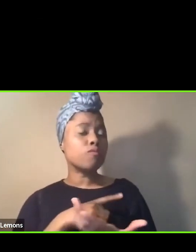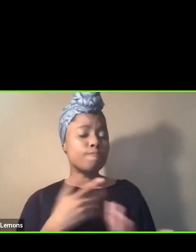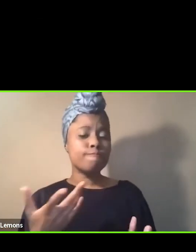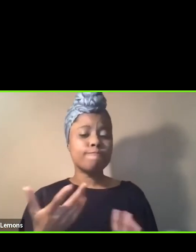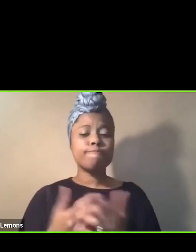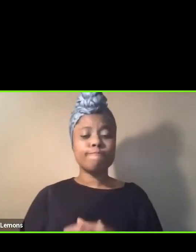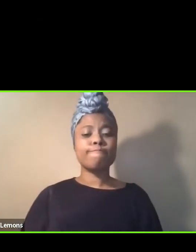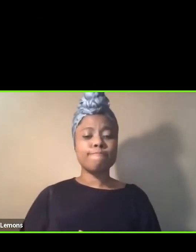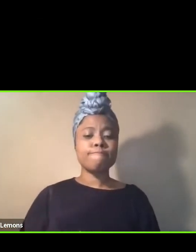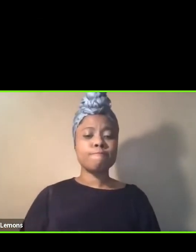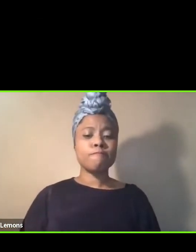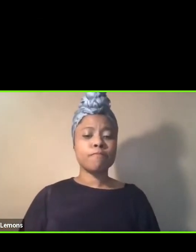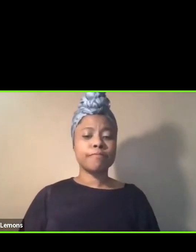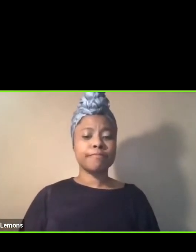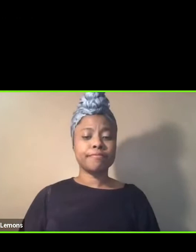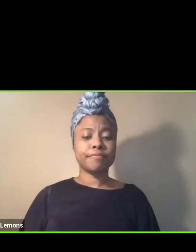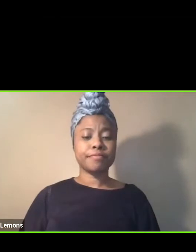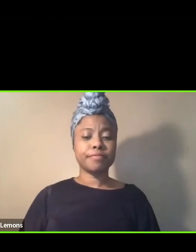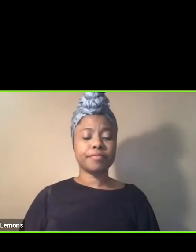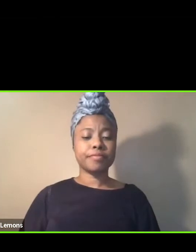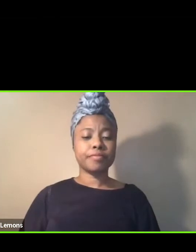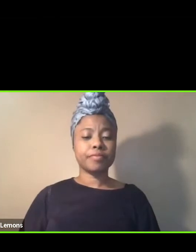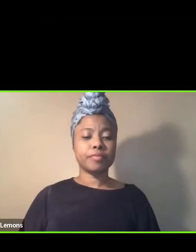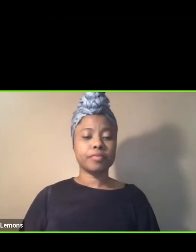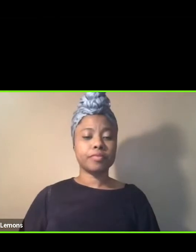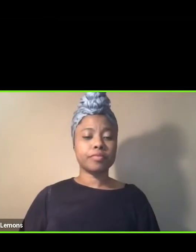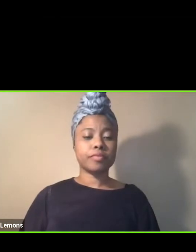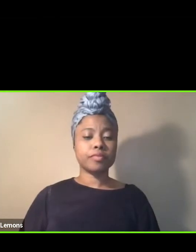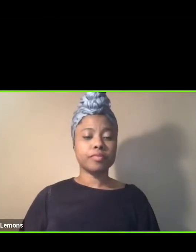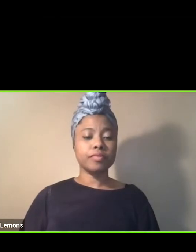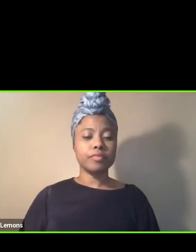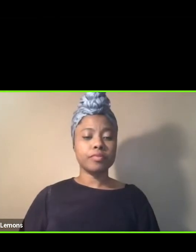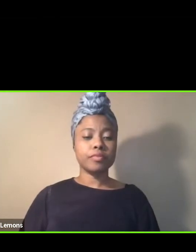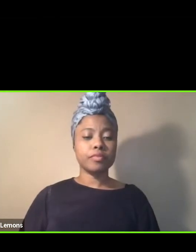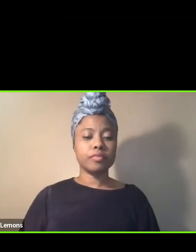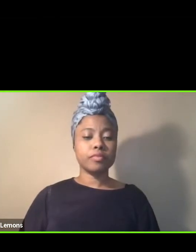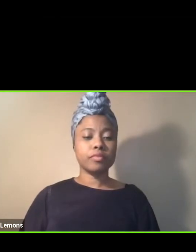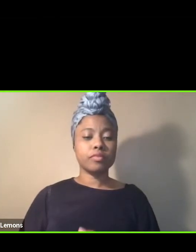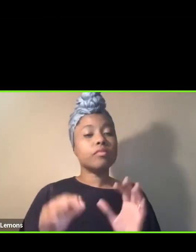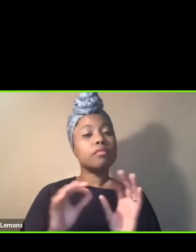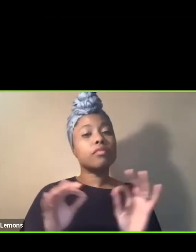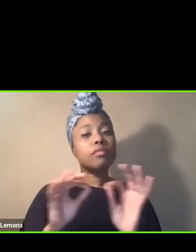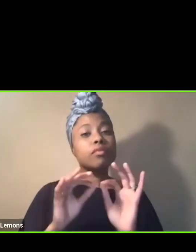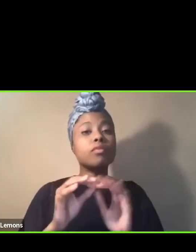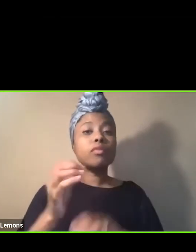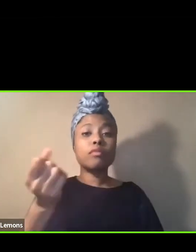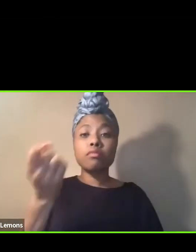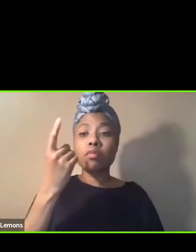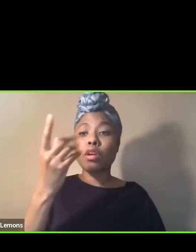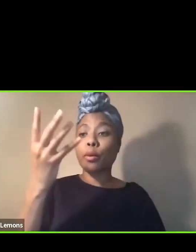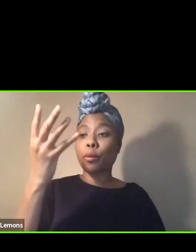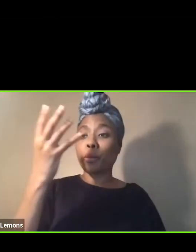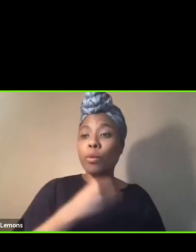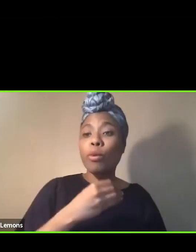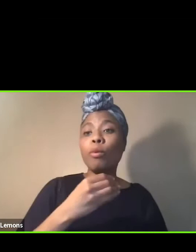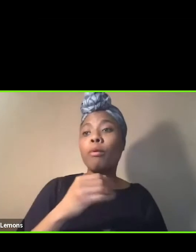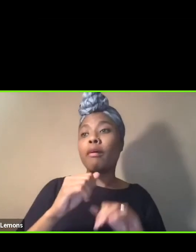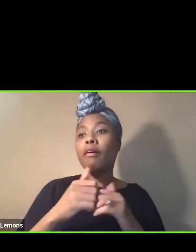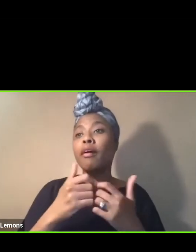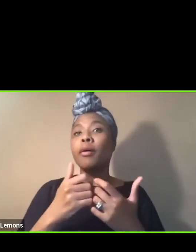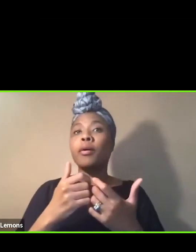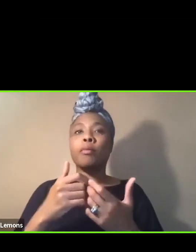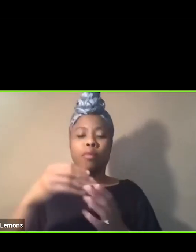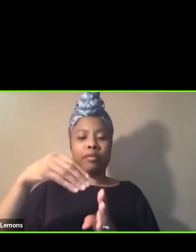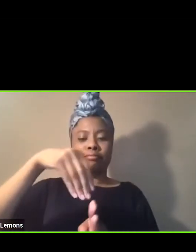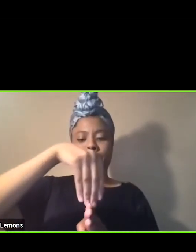It is important to understand our beauty and how we straddle